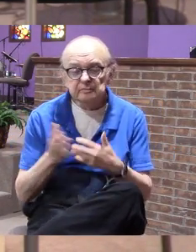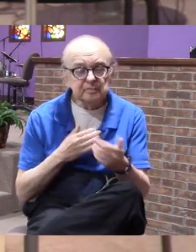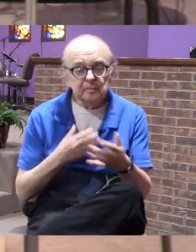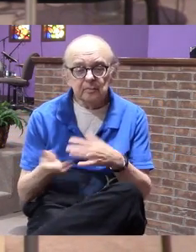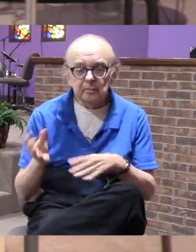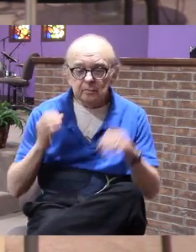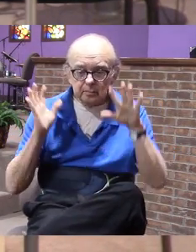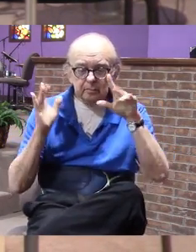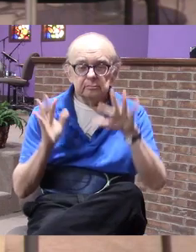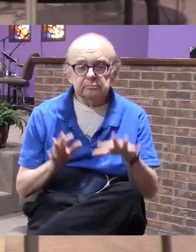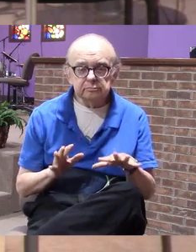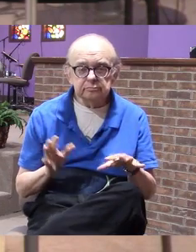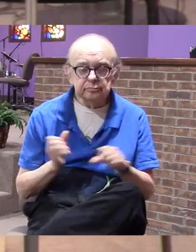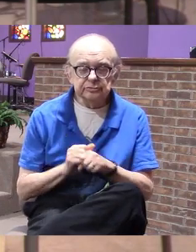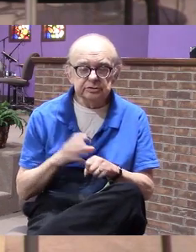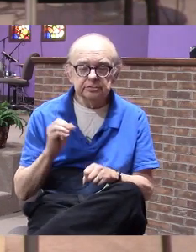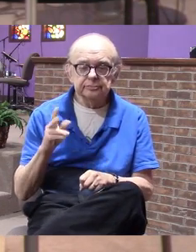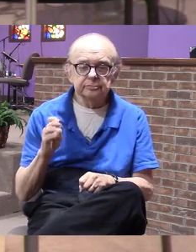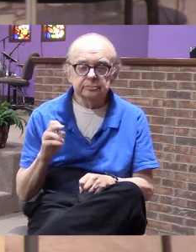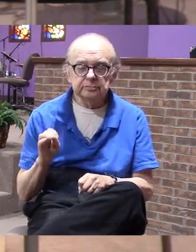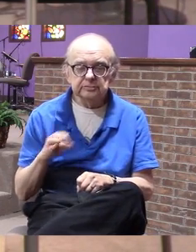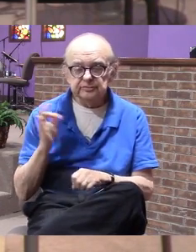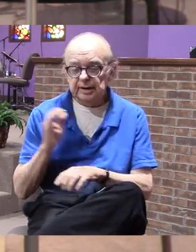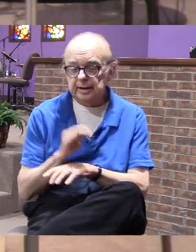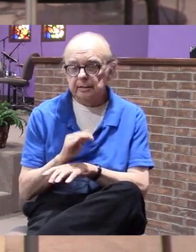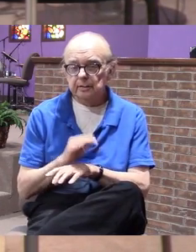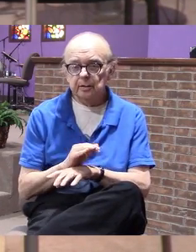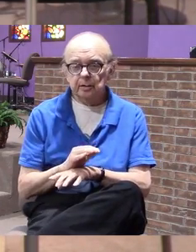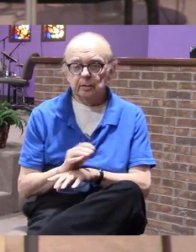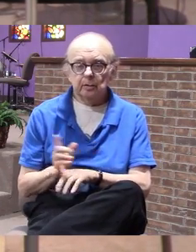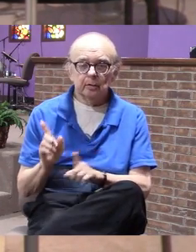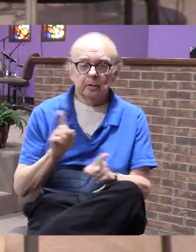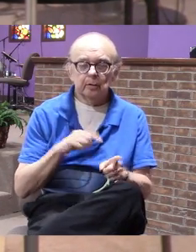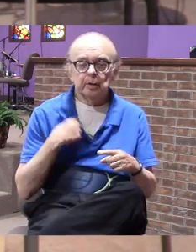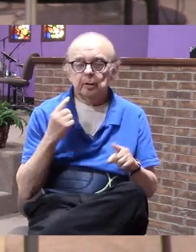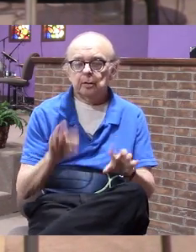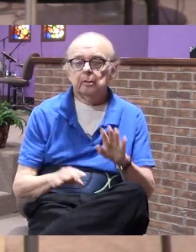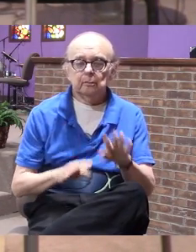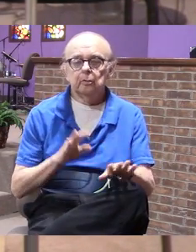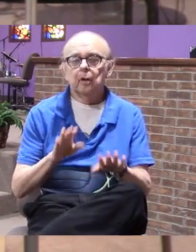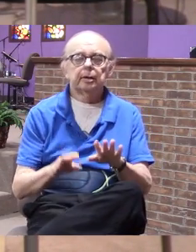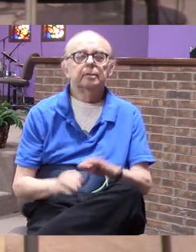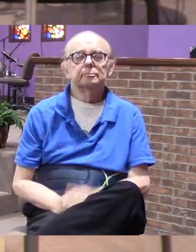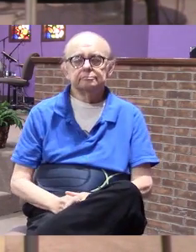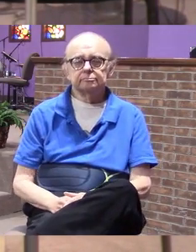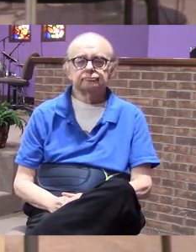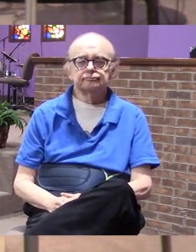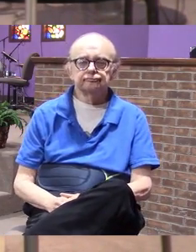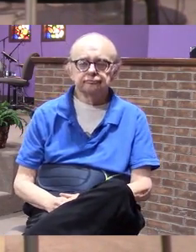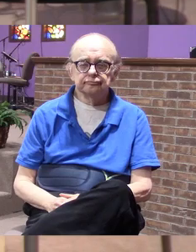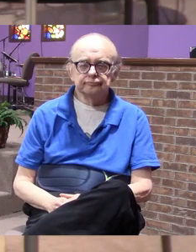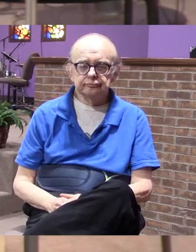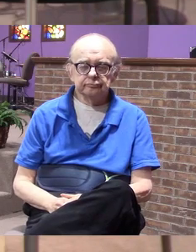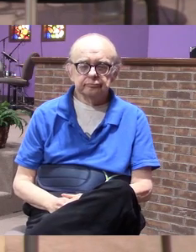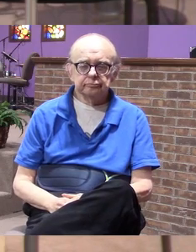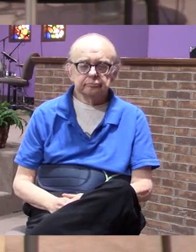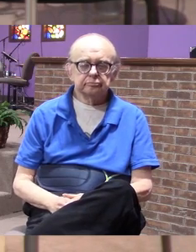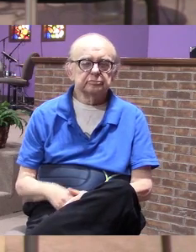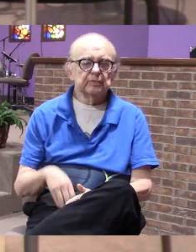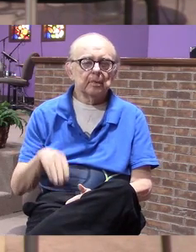We got soaked Friday night. We went walking at Brown